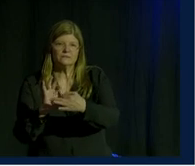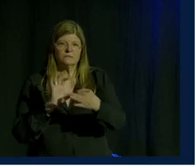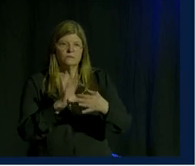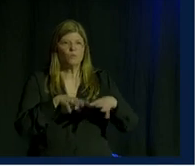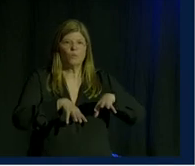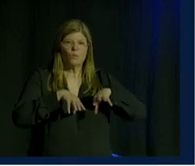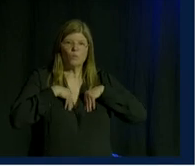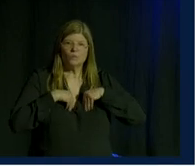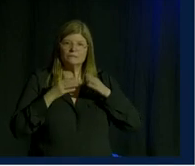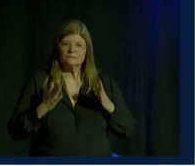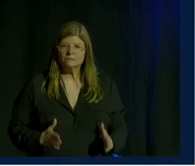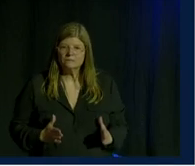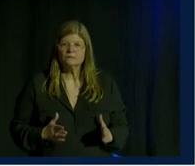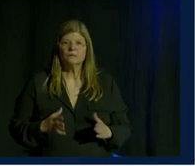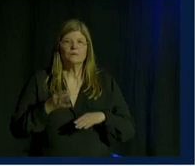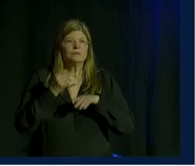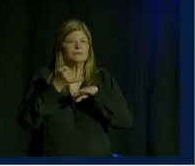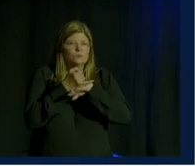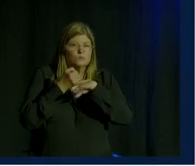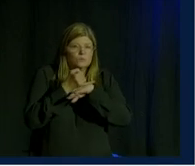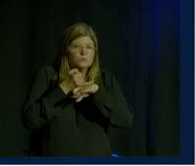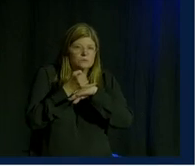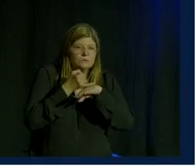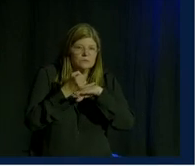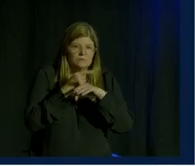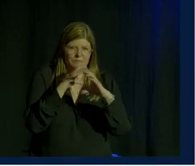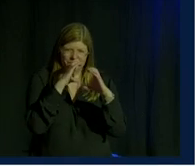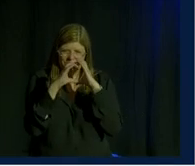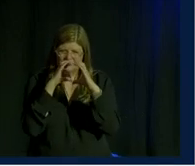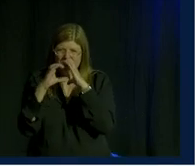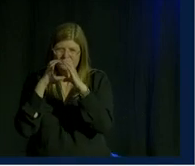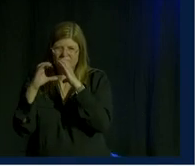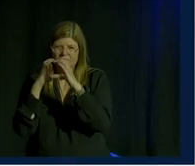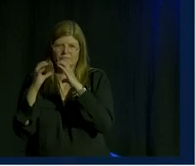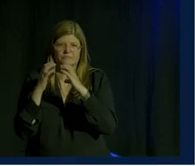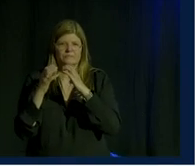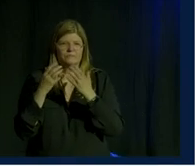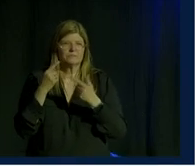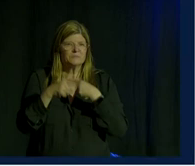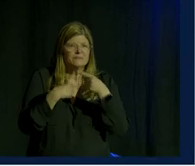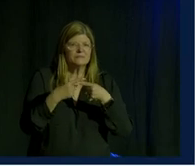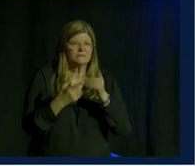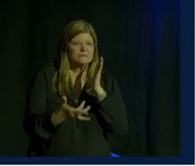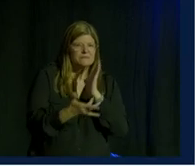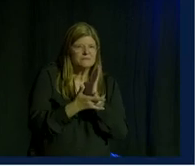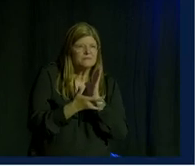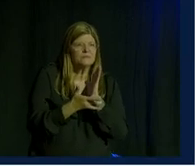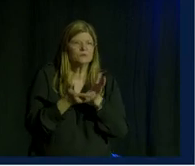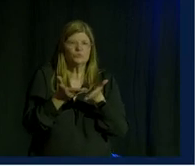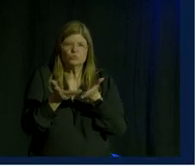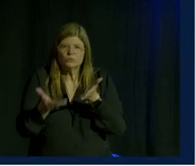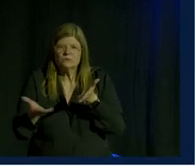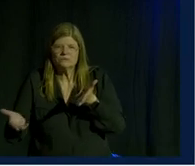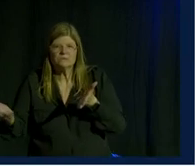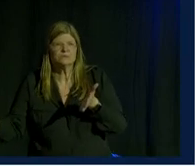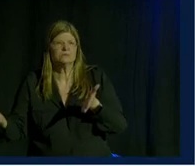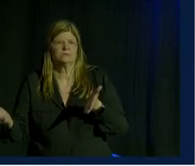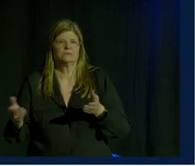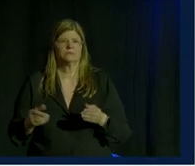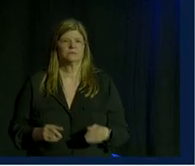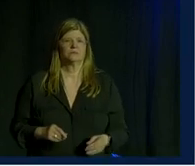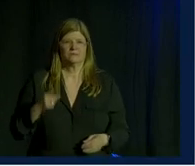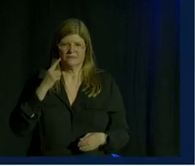conversations and talk about technical resources. And of course, DOE, my team, we're there for you. We have a lot of technical